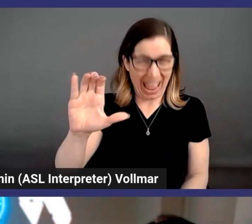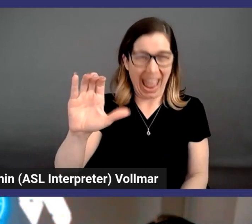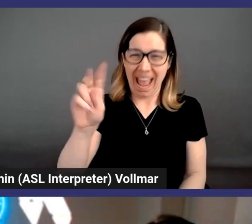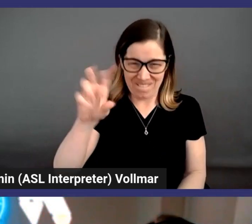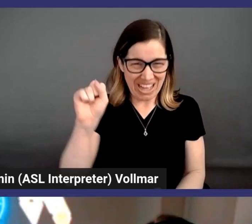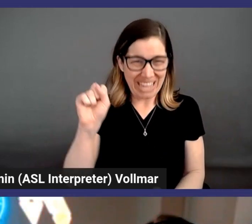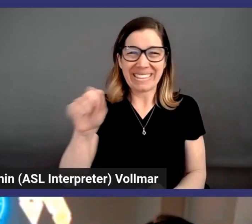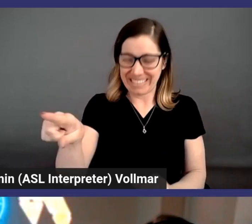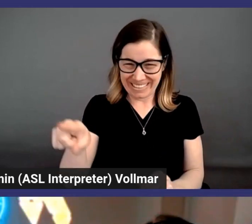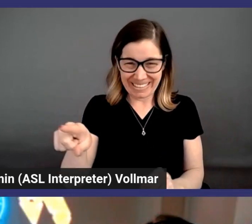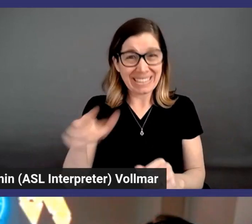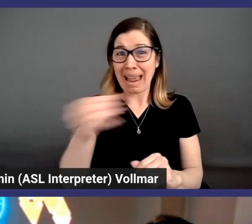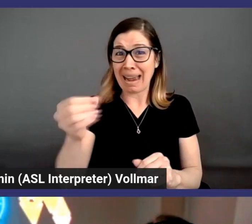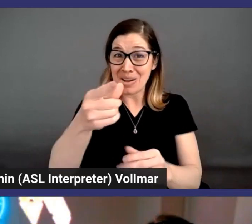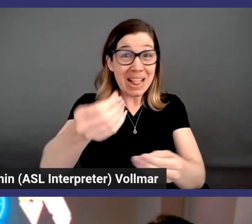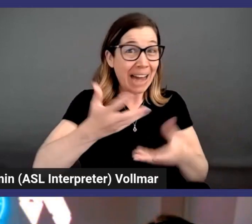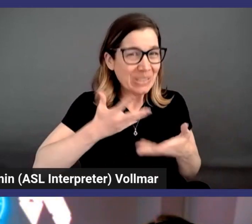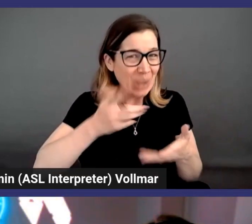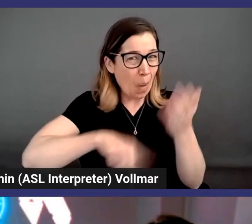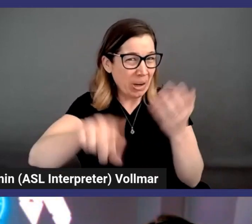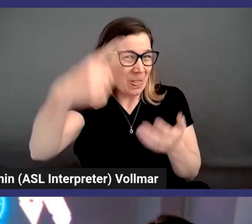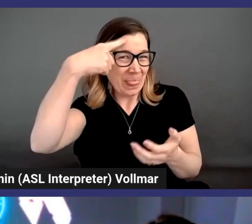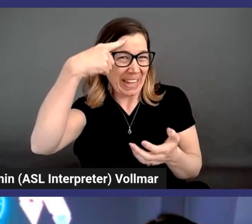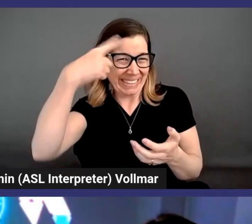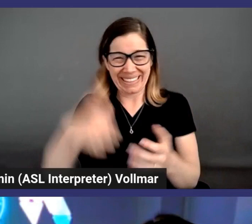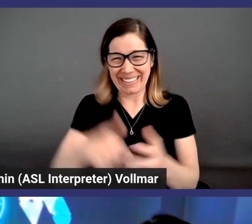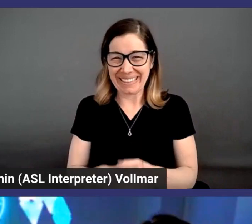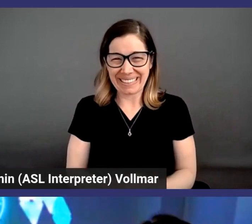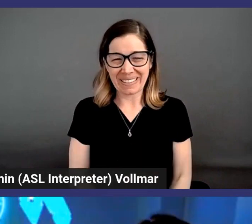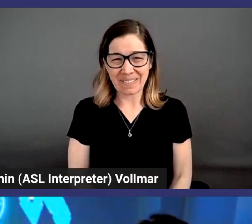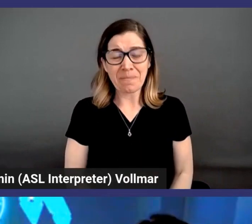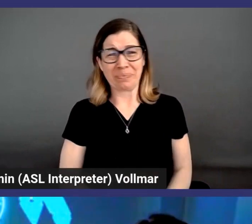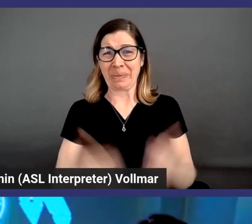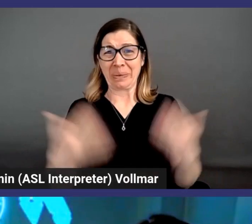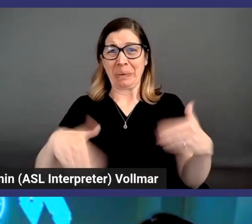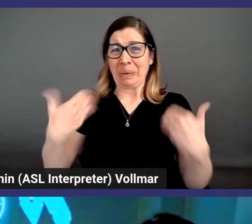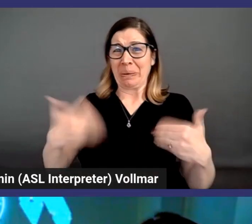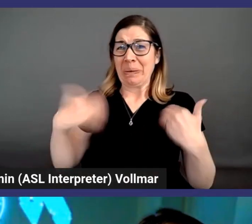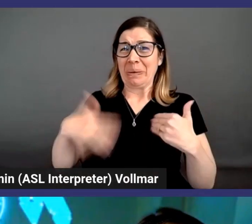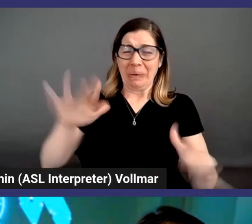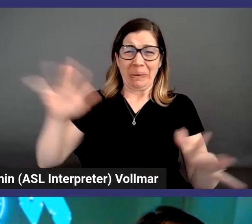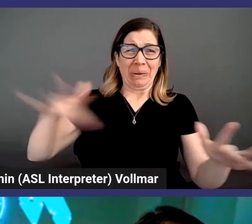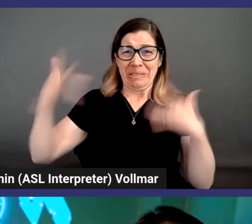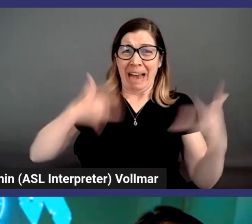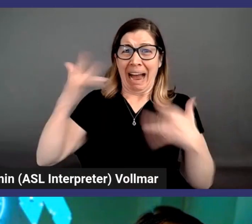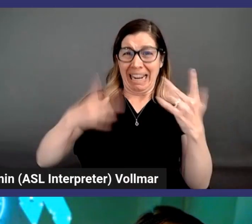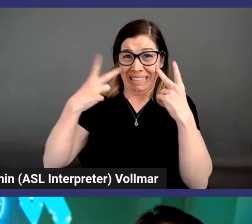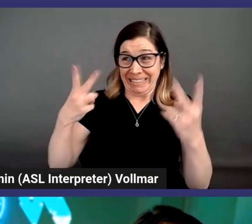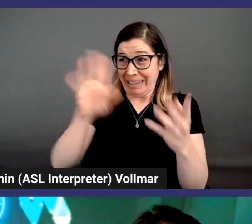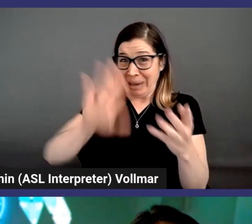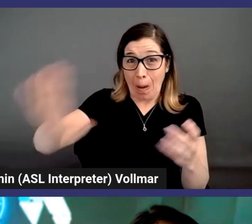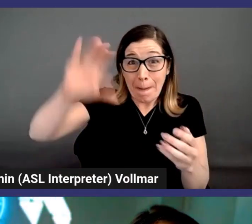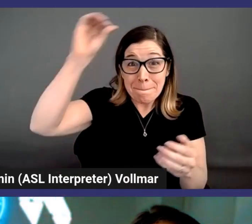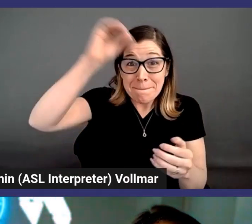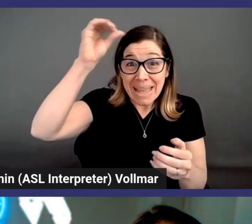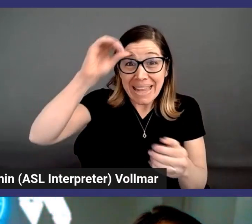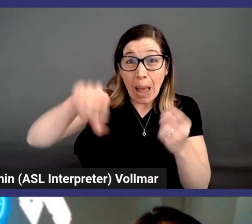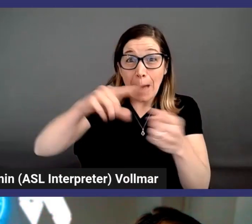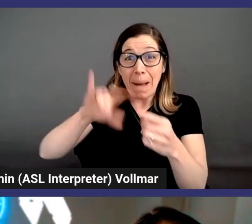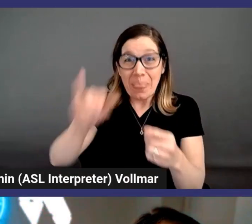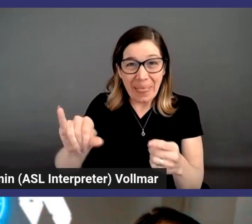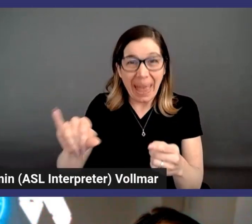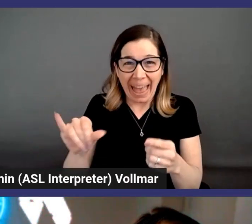and let us know what you think about it. I'm so excited to see what everyone thinks about it and also hear it alongside